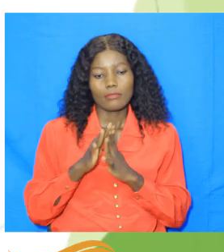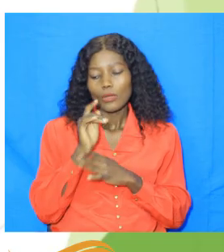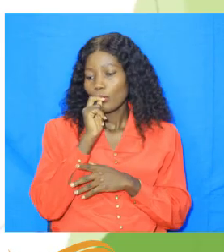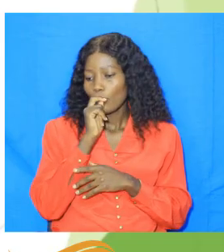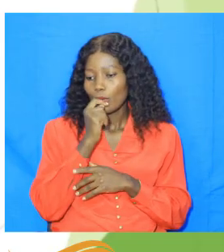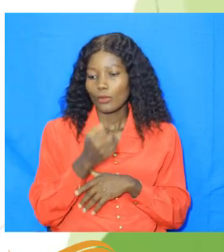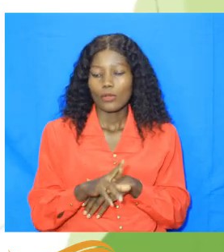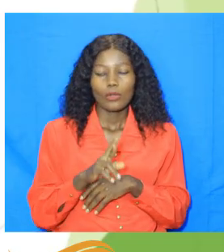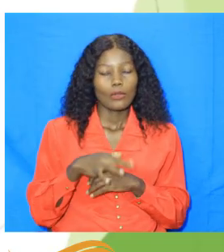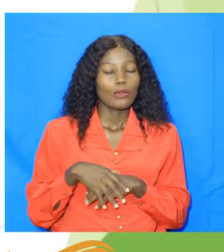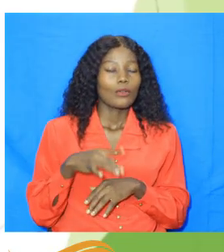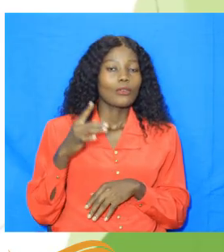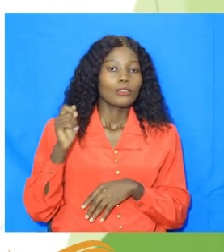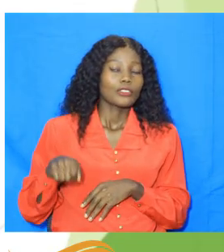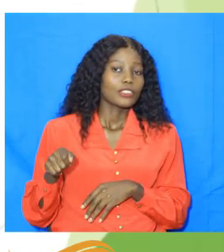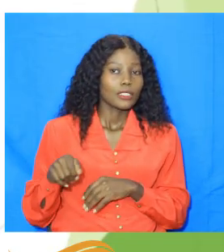from